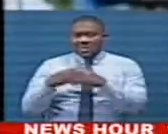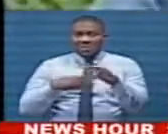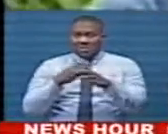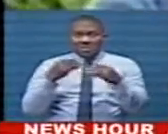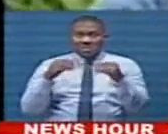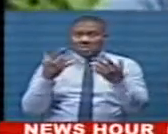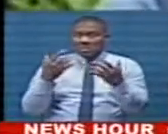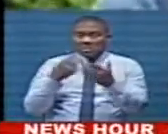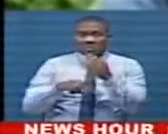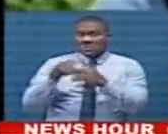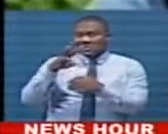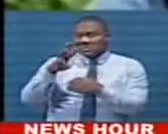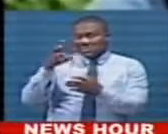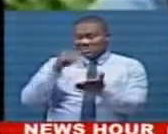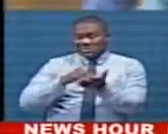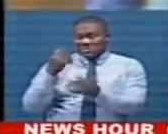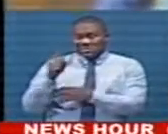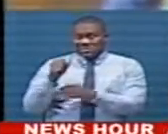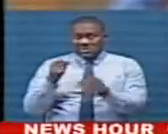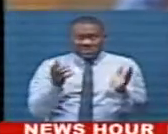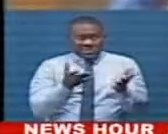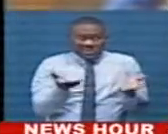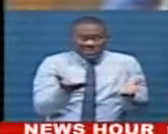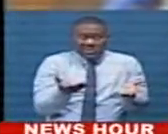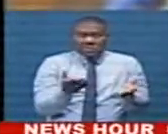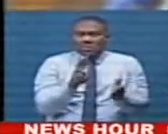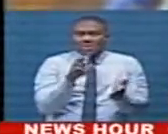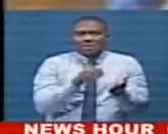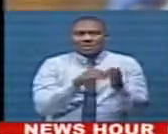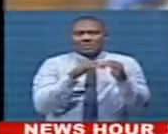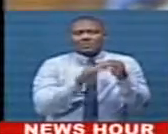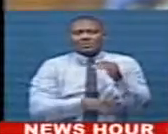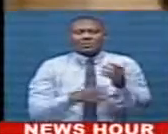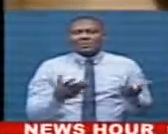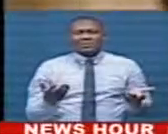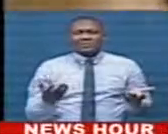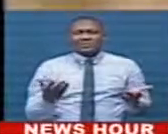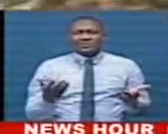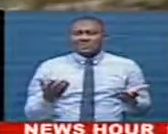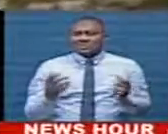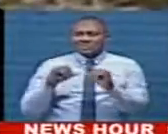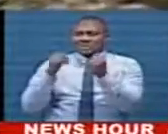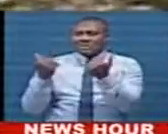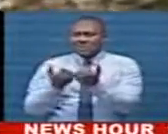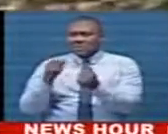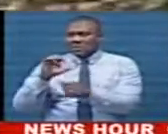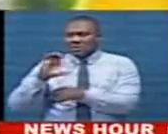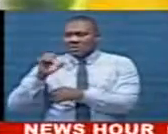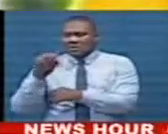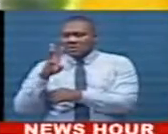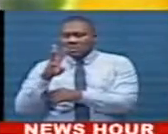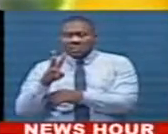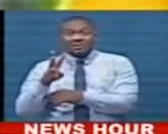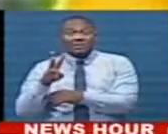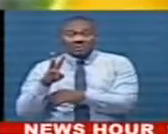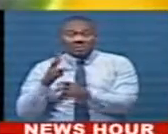market, while the same amount of raw cashew nuts cost below $2,000. The Association of Cashew Processors Ghana is not happy about